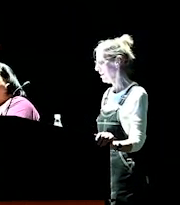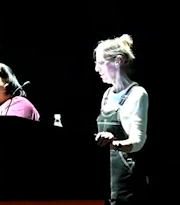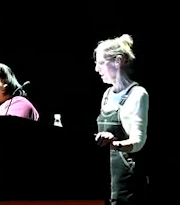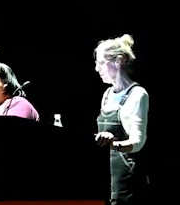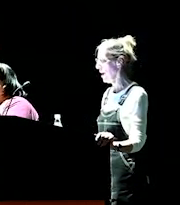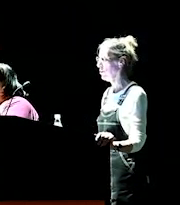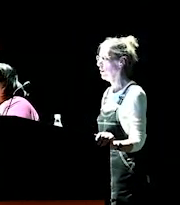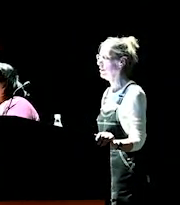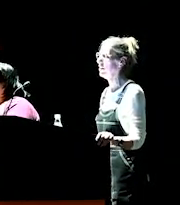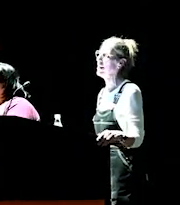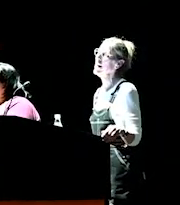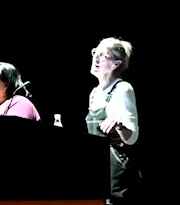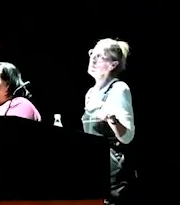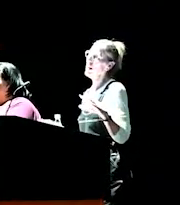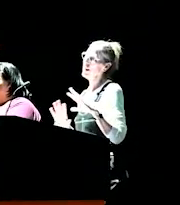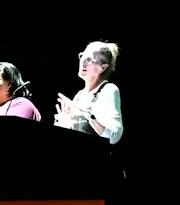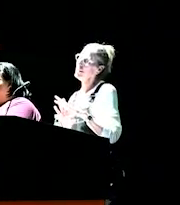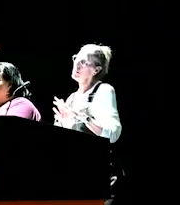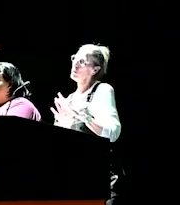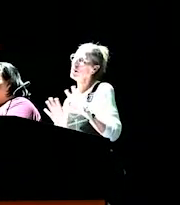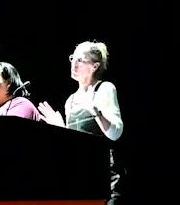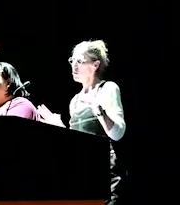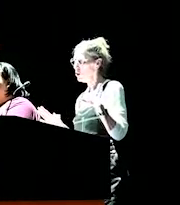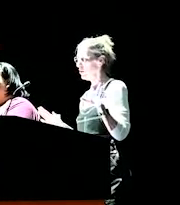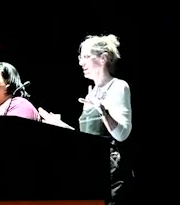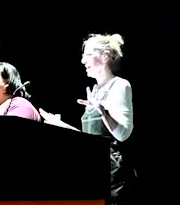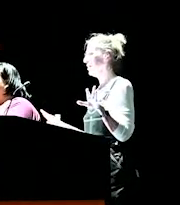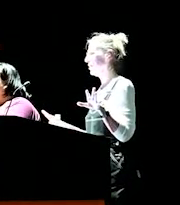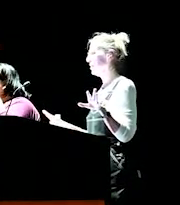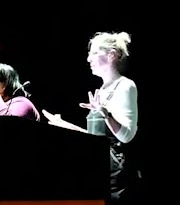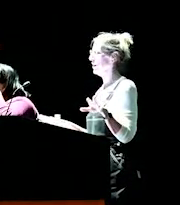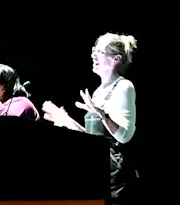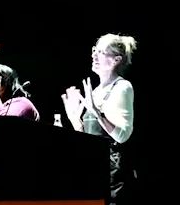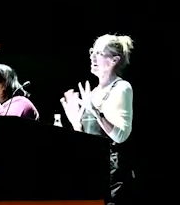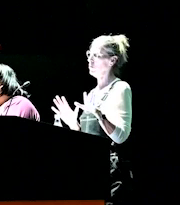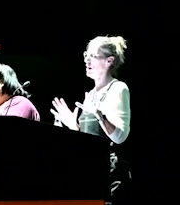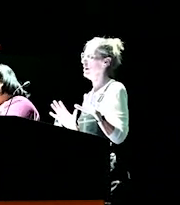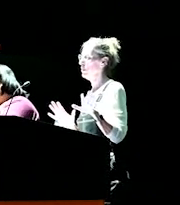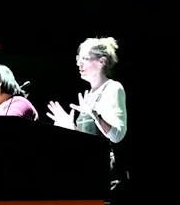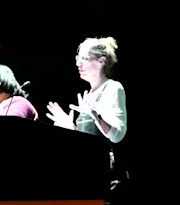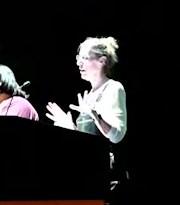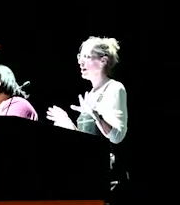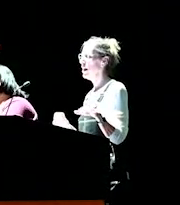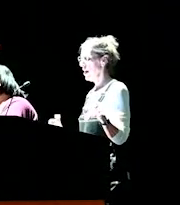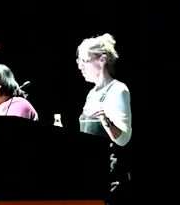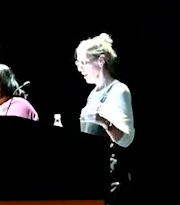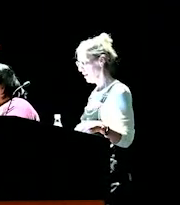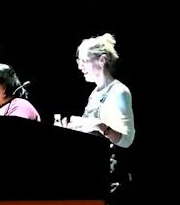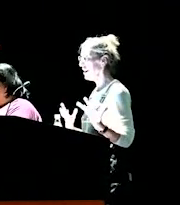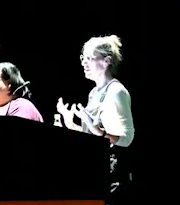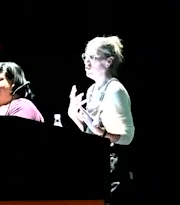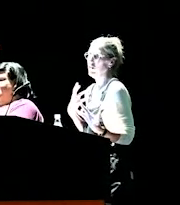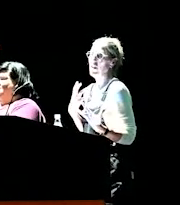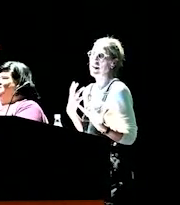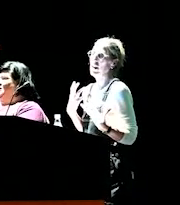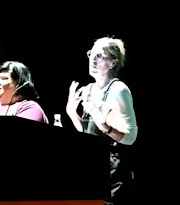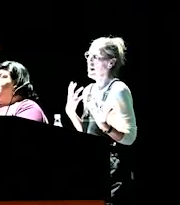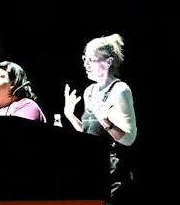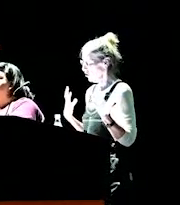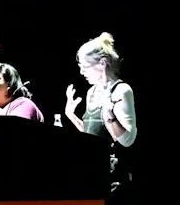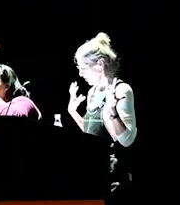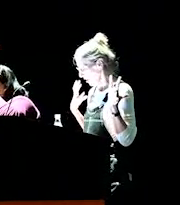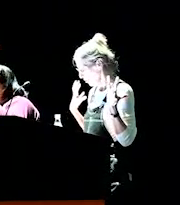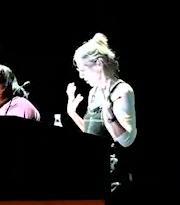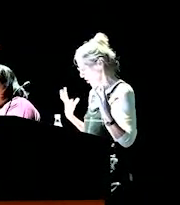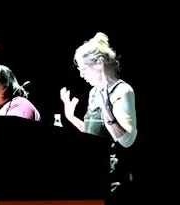the Nickelodeon brand, where it's like, parents know no one's getting hurt, but like they don't want any part of it. Where kids just like,